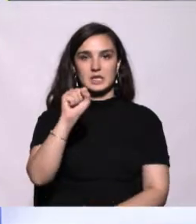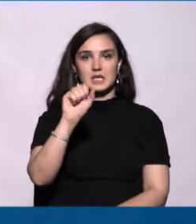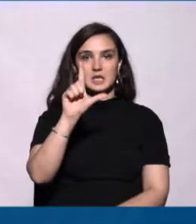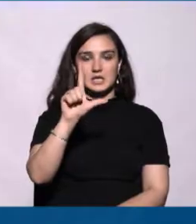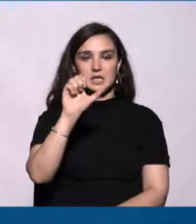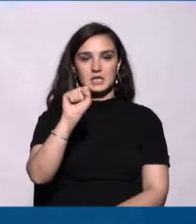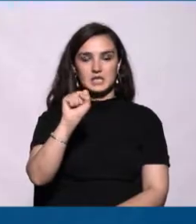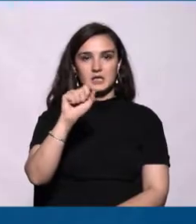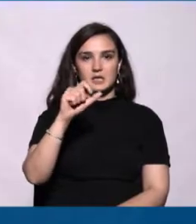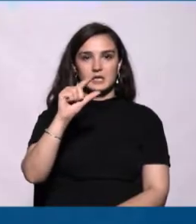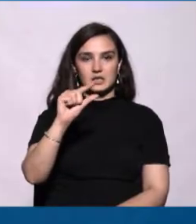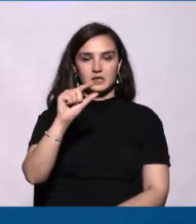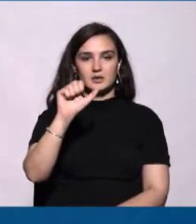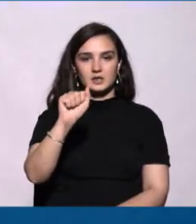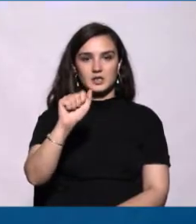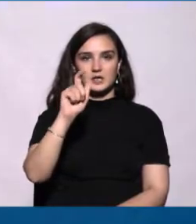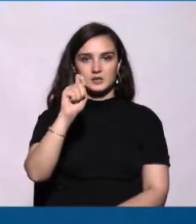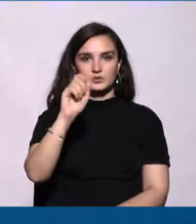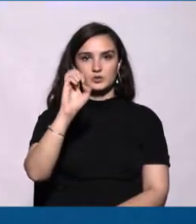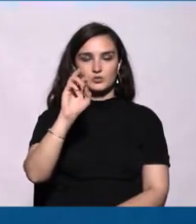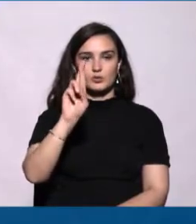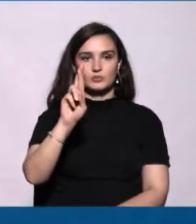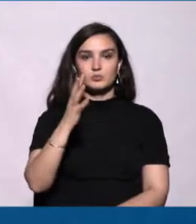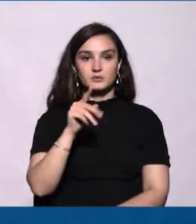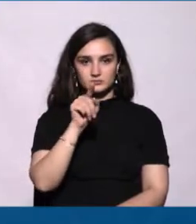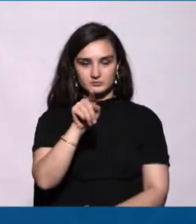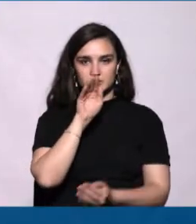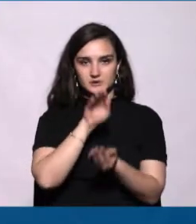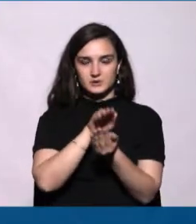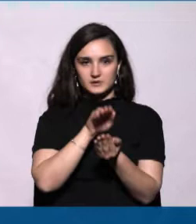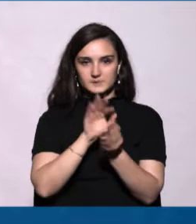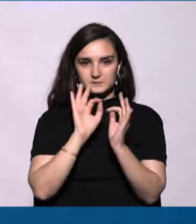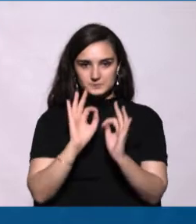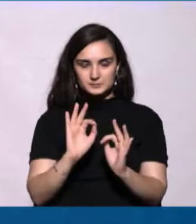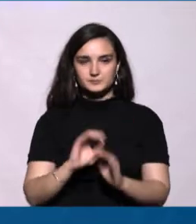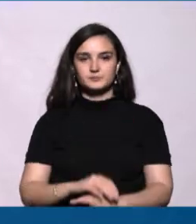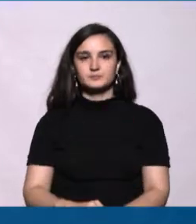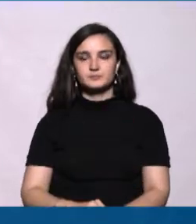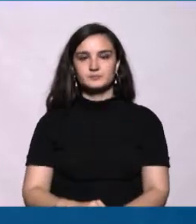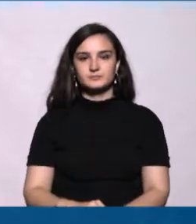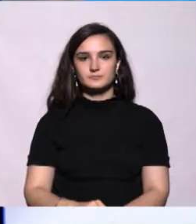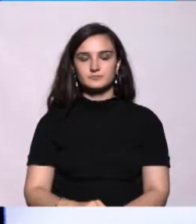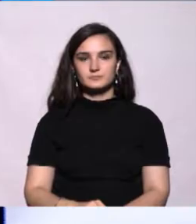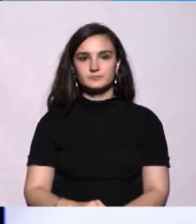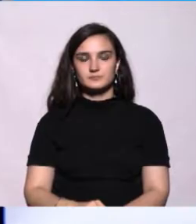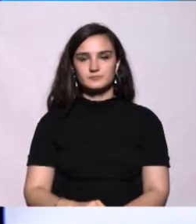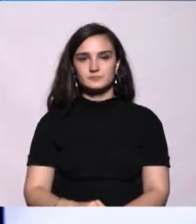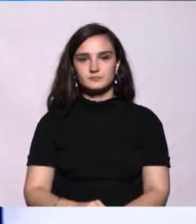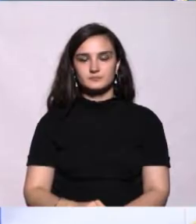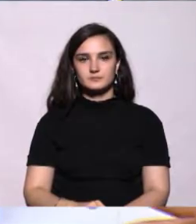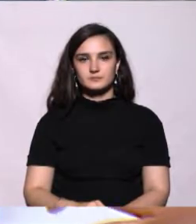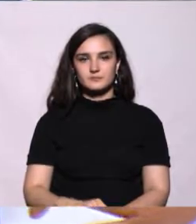Alligator. Alligator. That's right. You got it. Alligator. Next